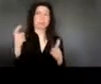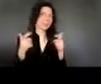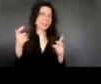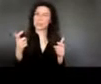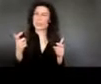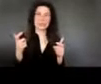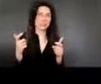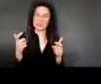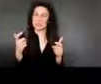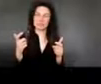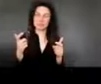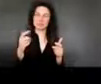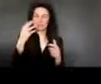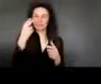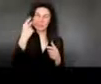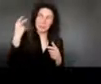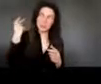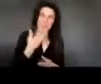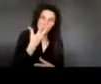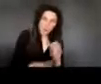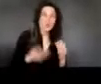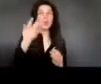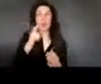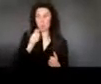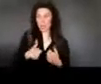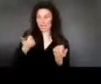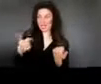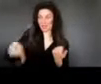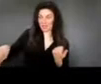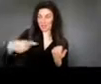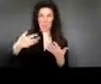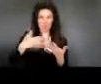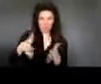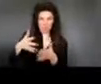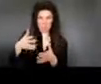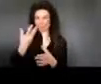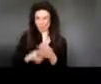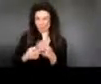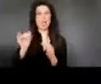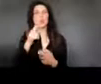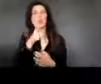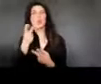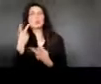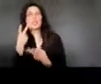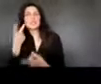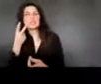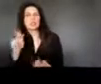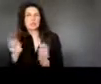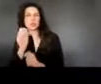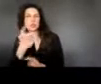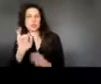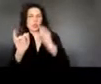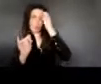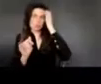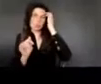break in the memory, because not only the residents have changed, but also visitors have changed. Not only the residents